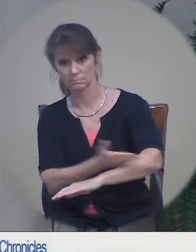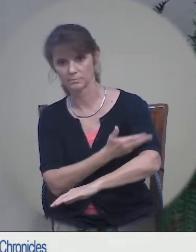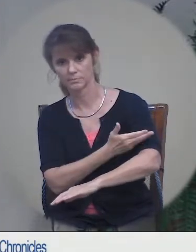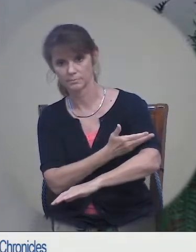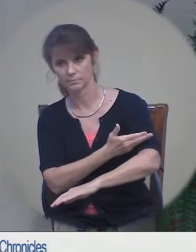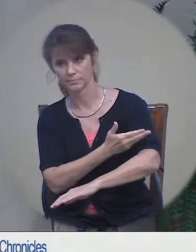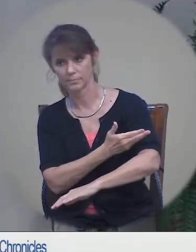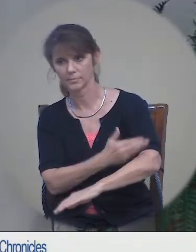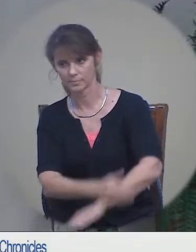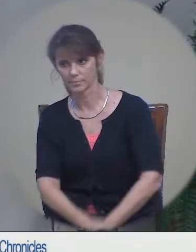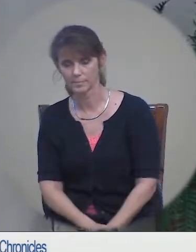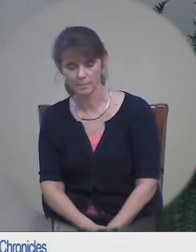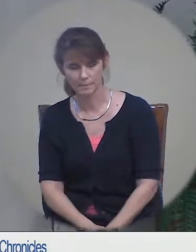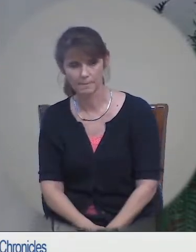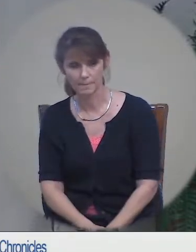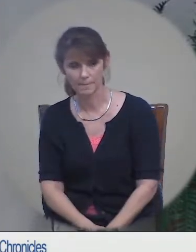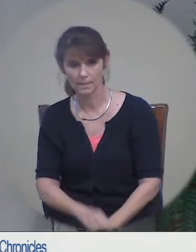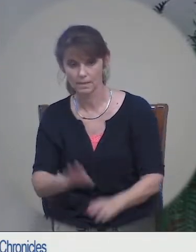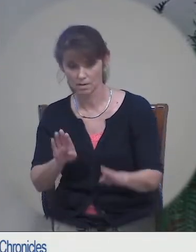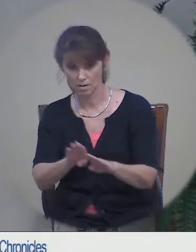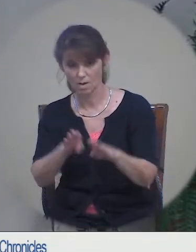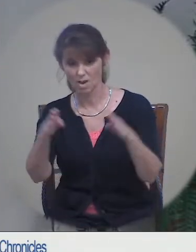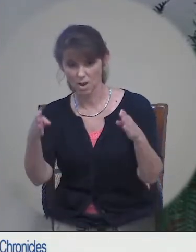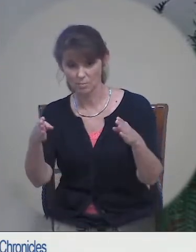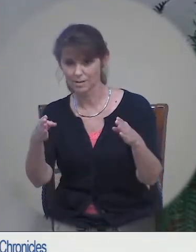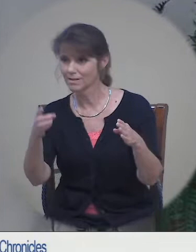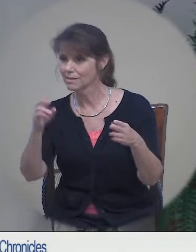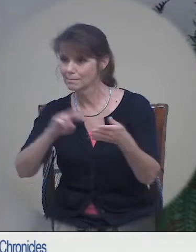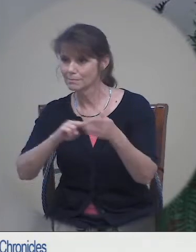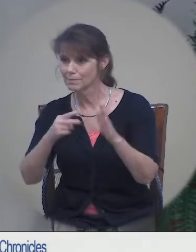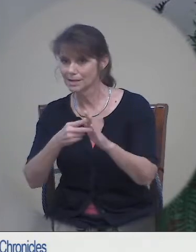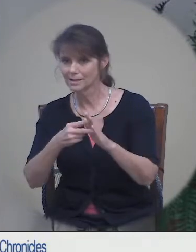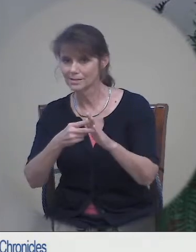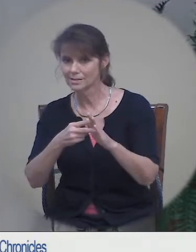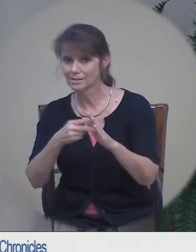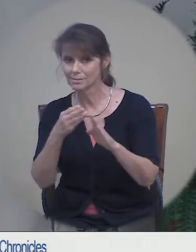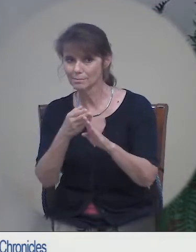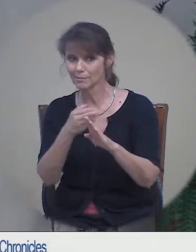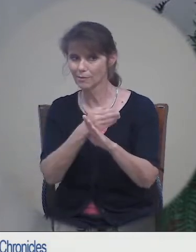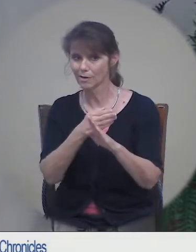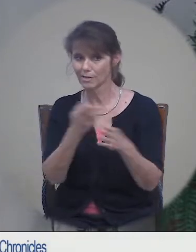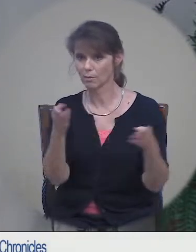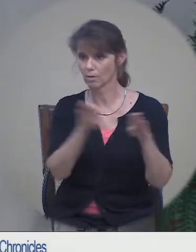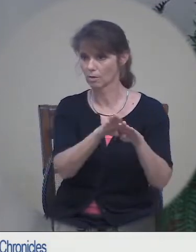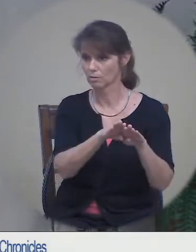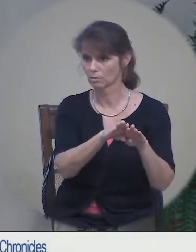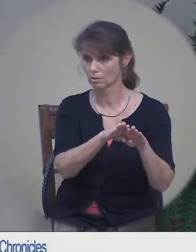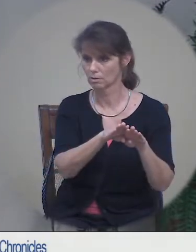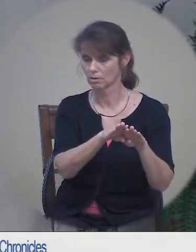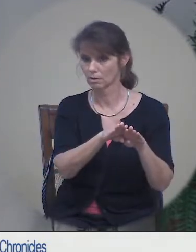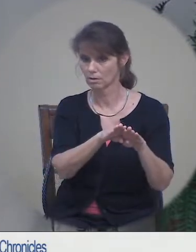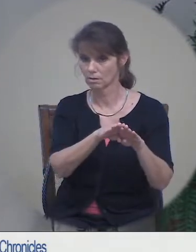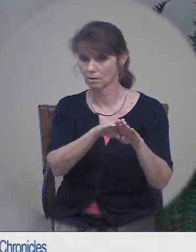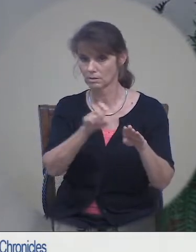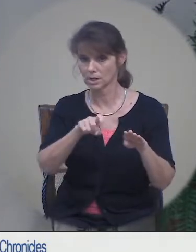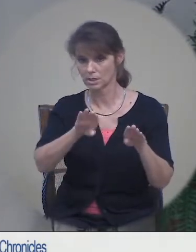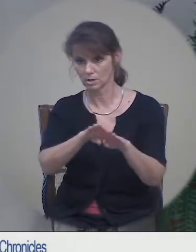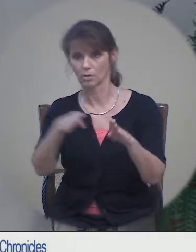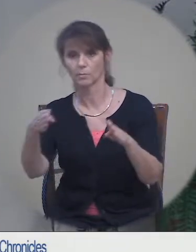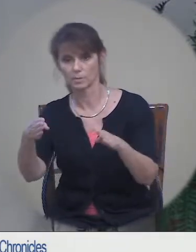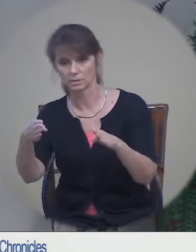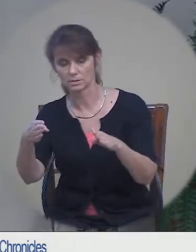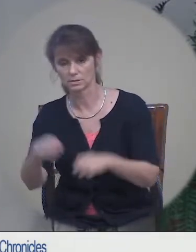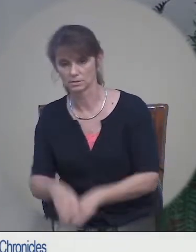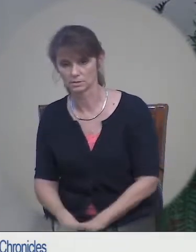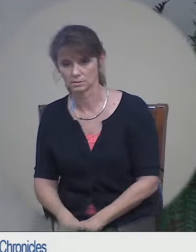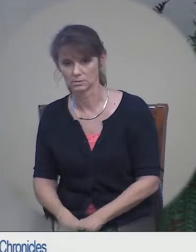Well, to open them, that means they had to be closed, right? So back in chapter 28, verse 24, when we read about his